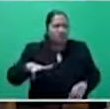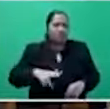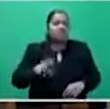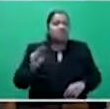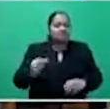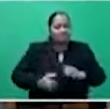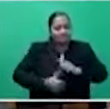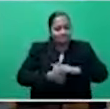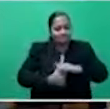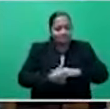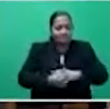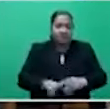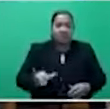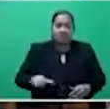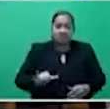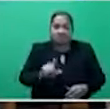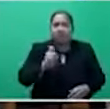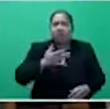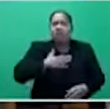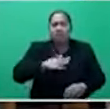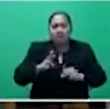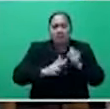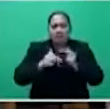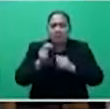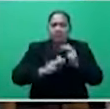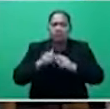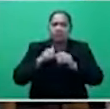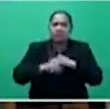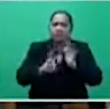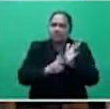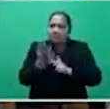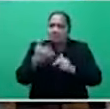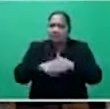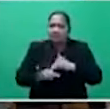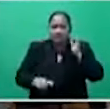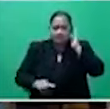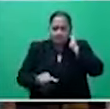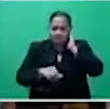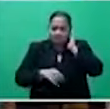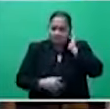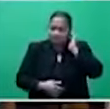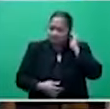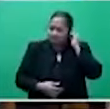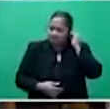access. Yasawa, if they want to build, somebody wants to build a house in the village, it includes the cost of the cottage.